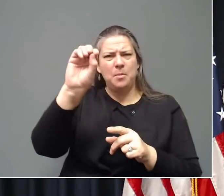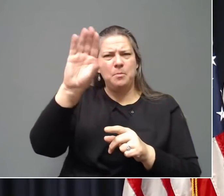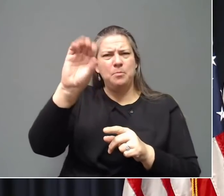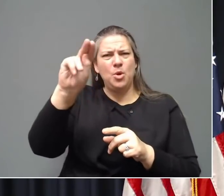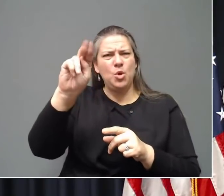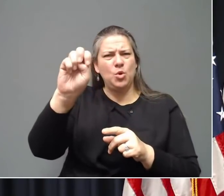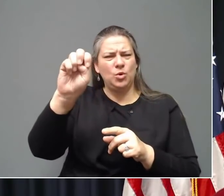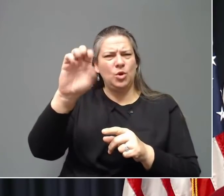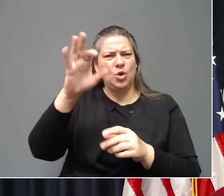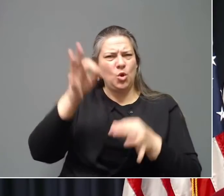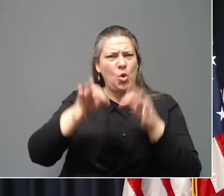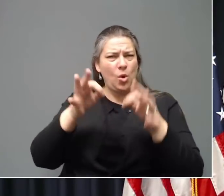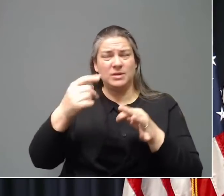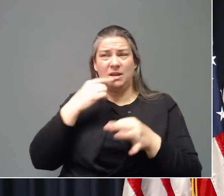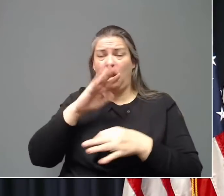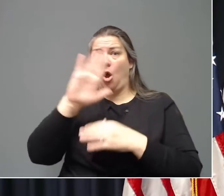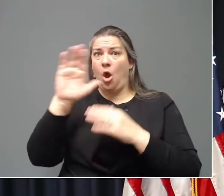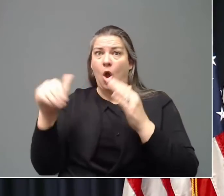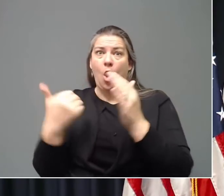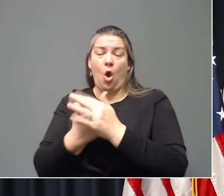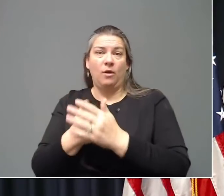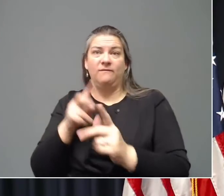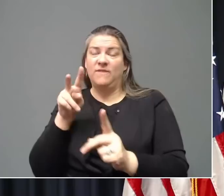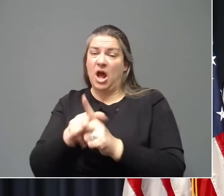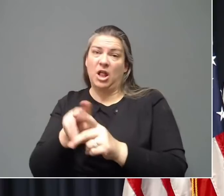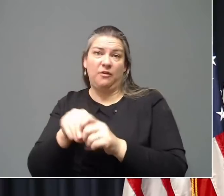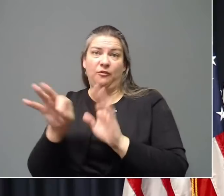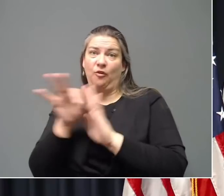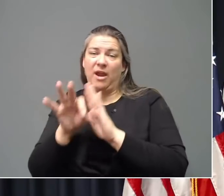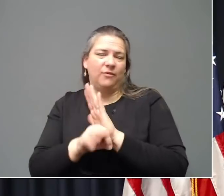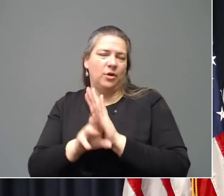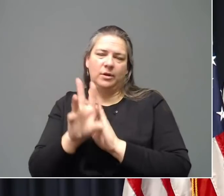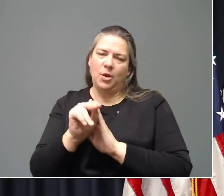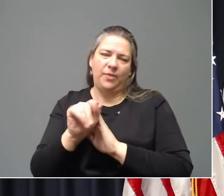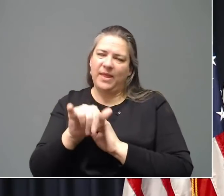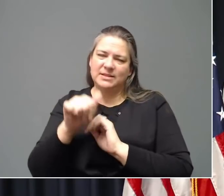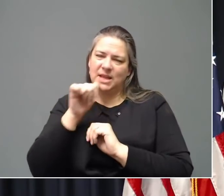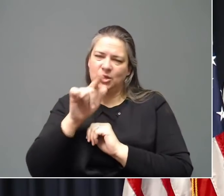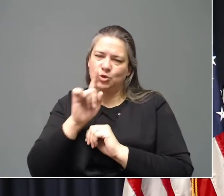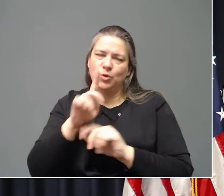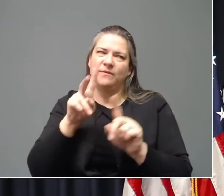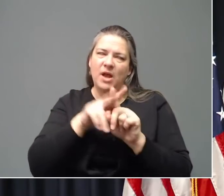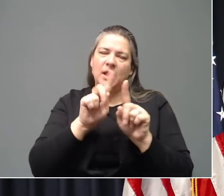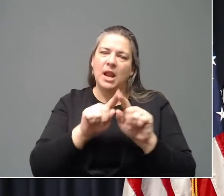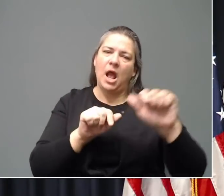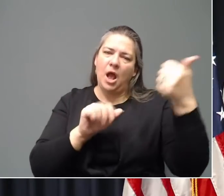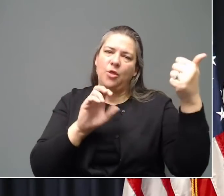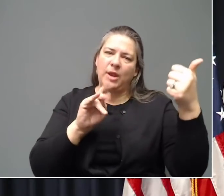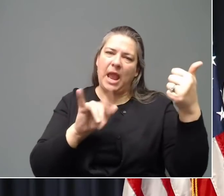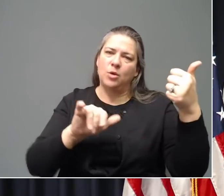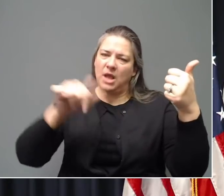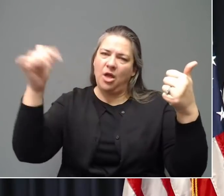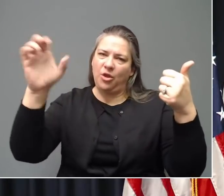the constitutional cases are filed in Frankfurt is just false. Absolutely talked about